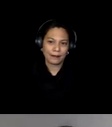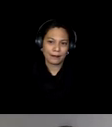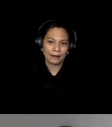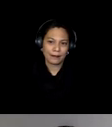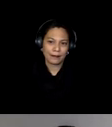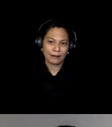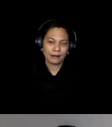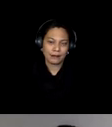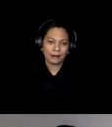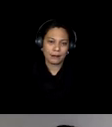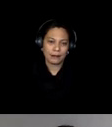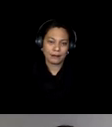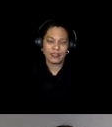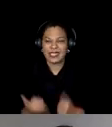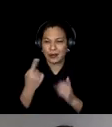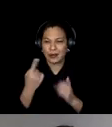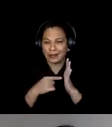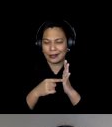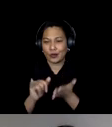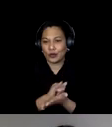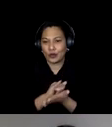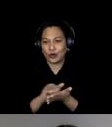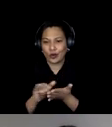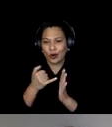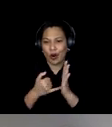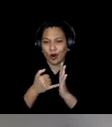New York art shows?